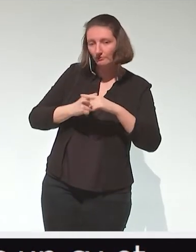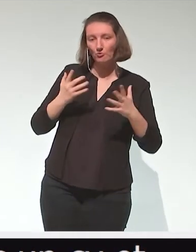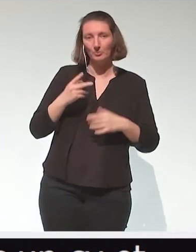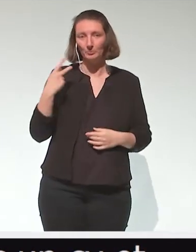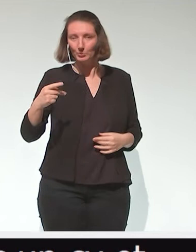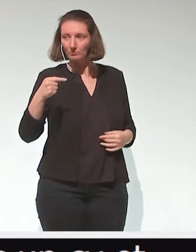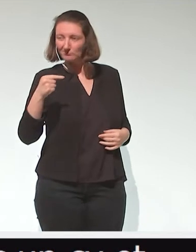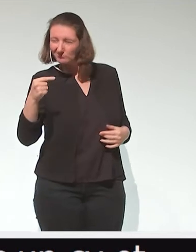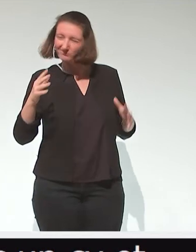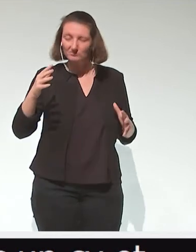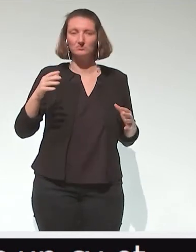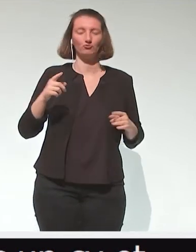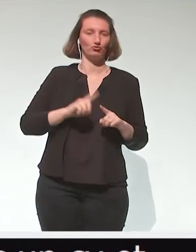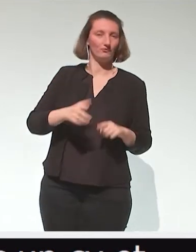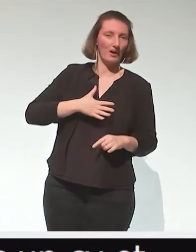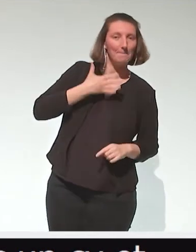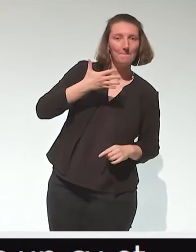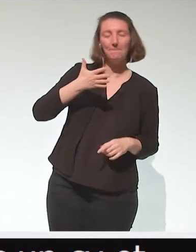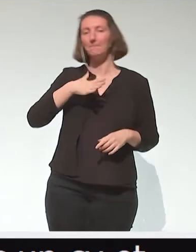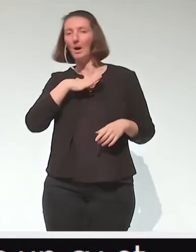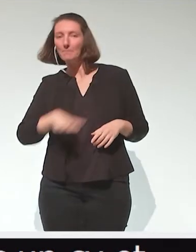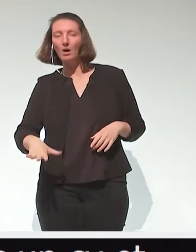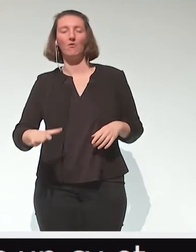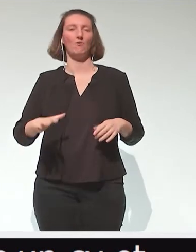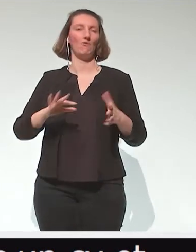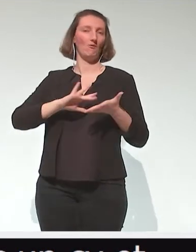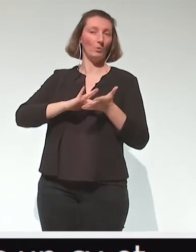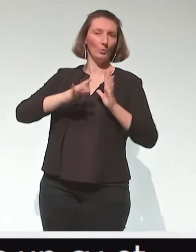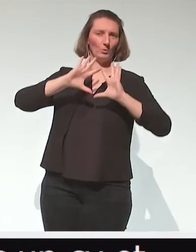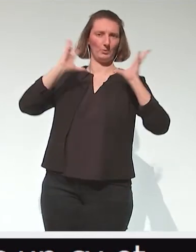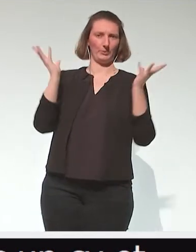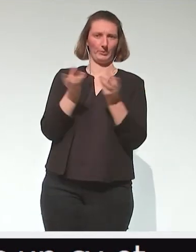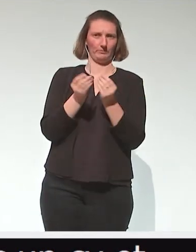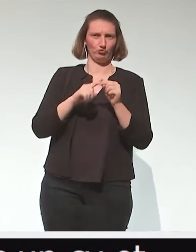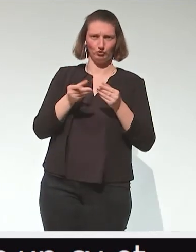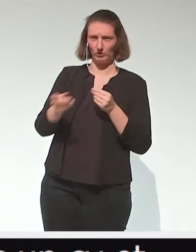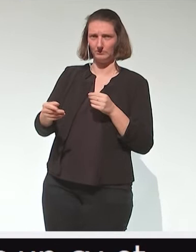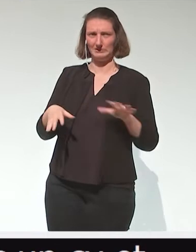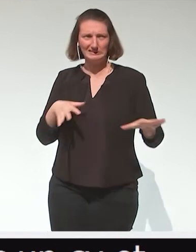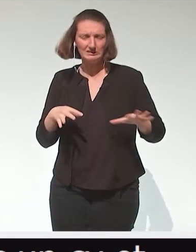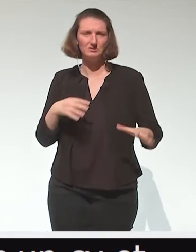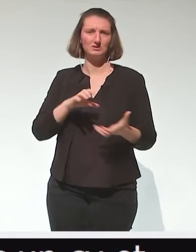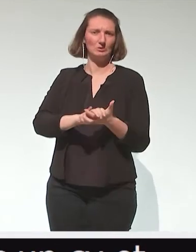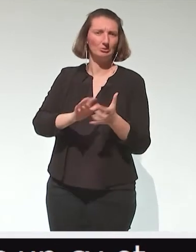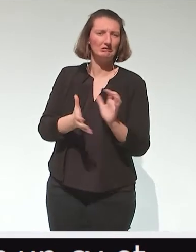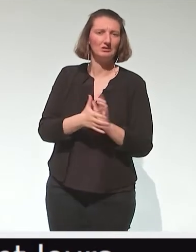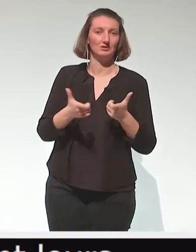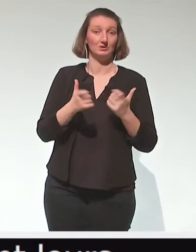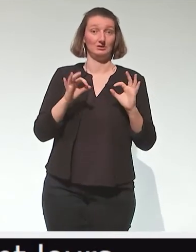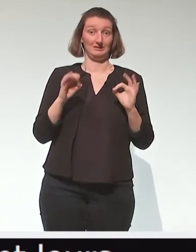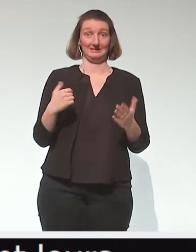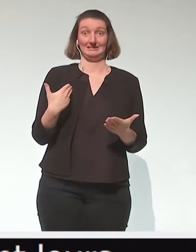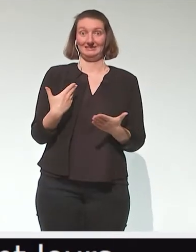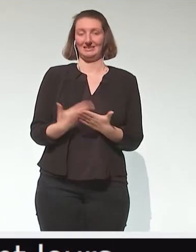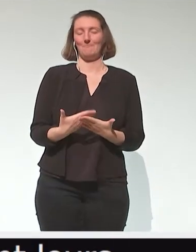what is more difficult for me. And that gives the employer an impression what kind of